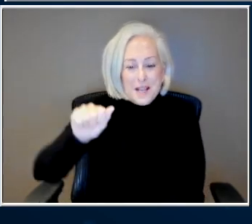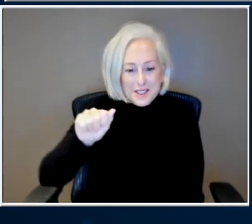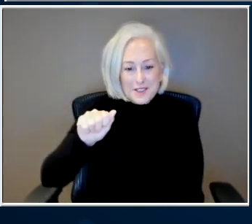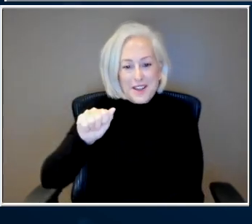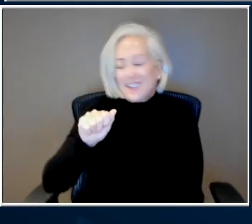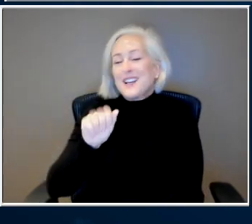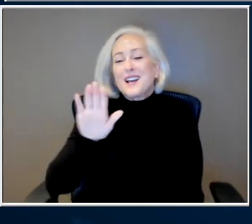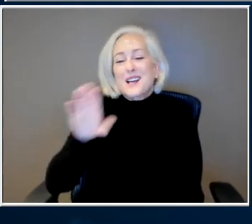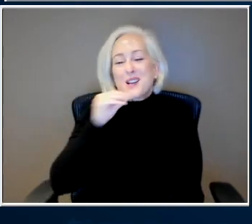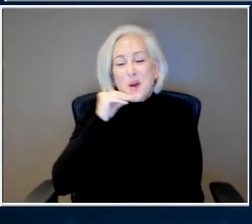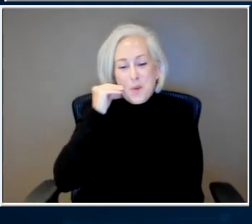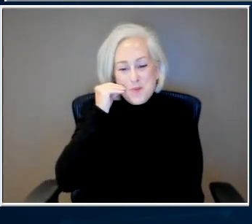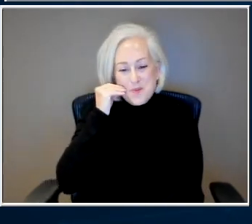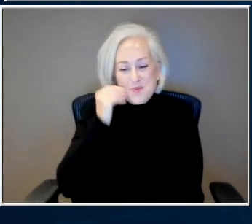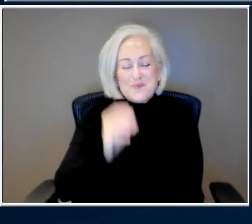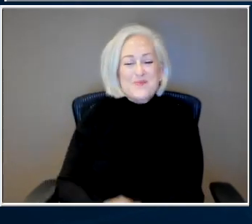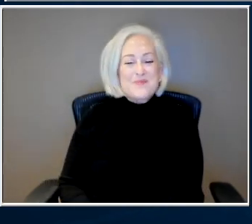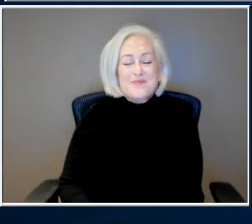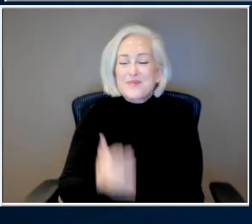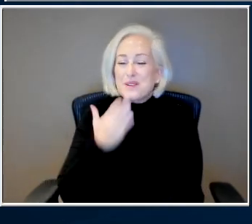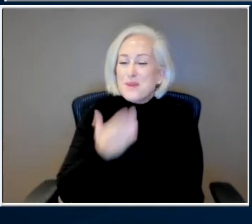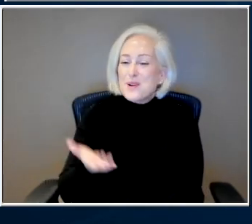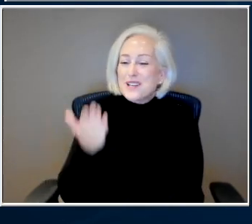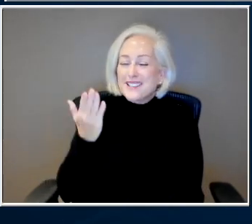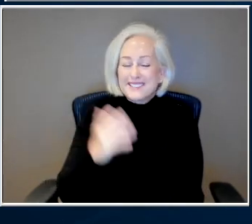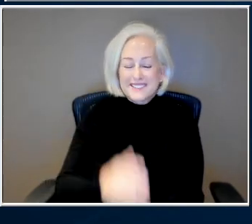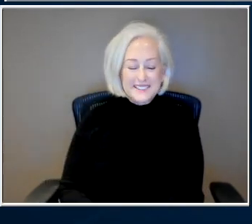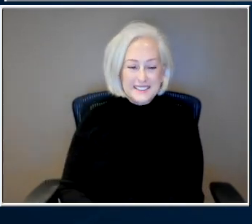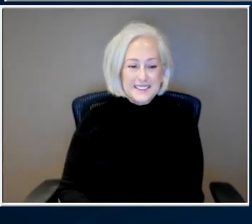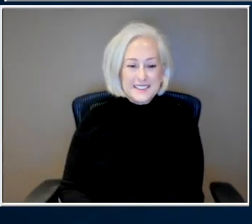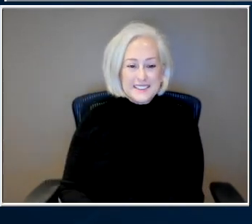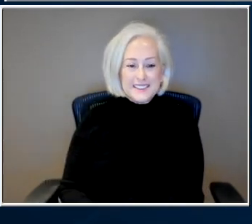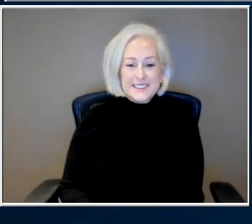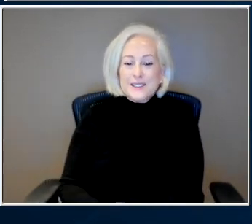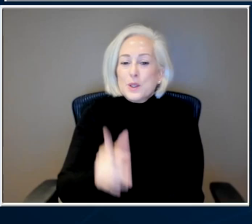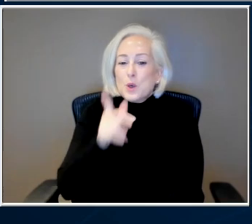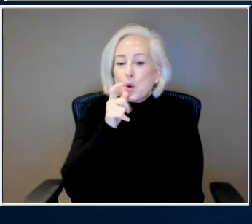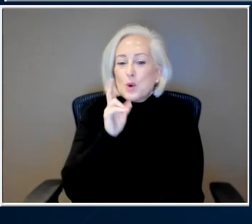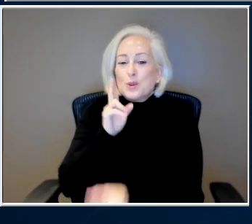both of you. Good morning. Well, I say both of you. Who's the joiner?